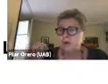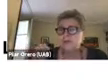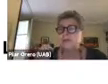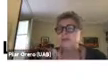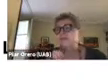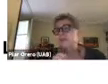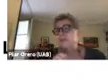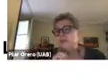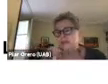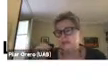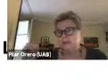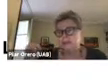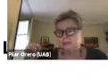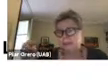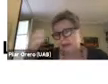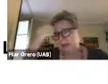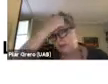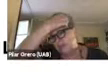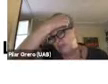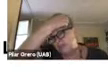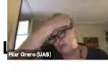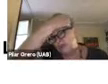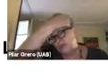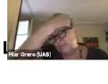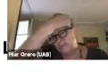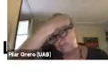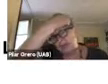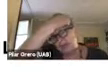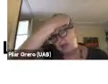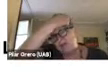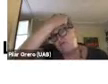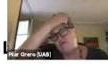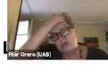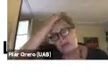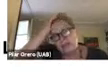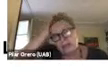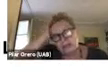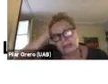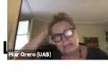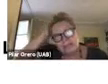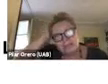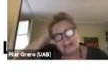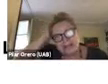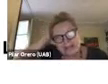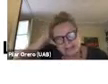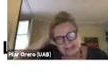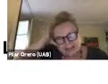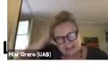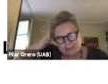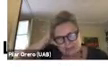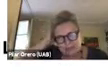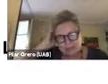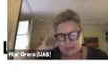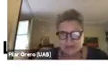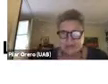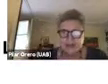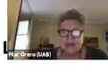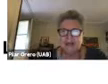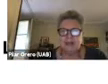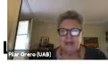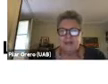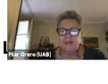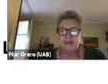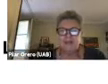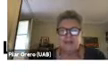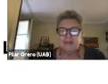smoke, some of the research would be a really nasty explosion,